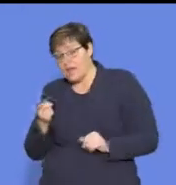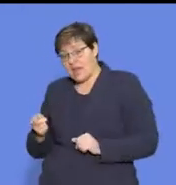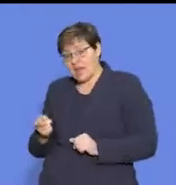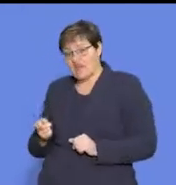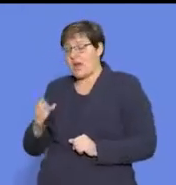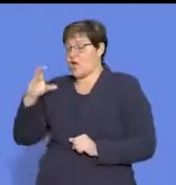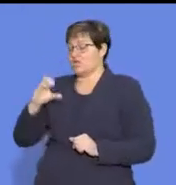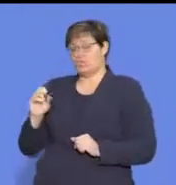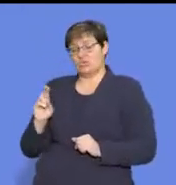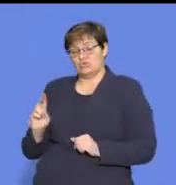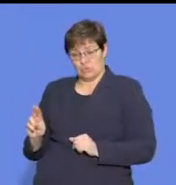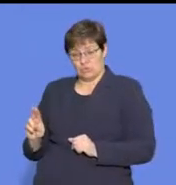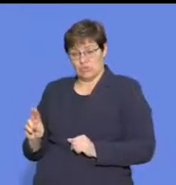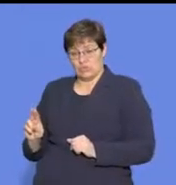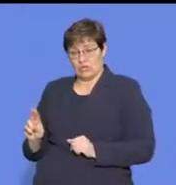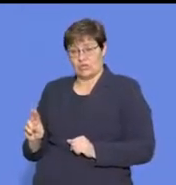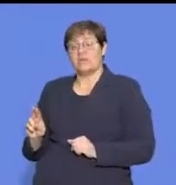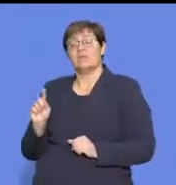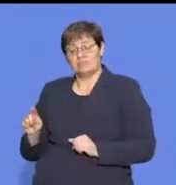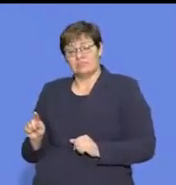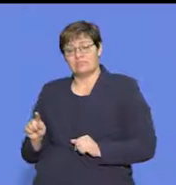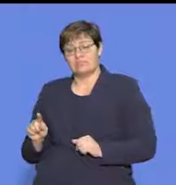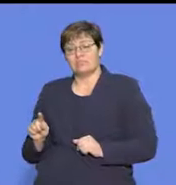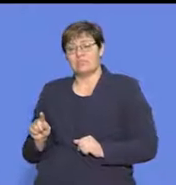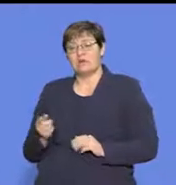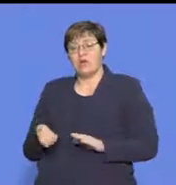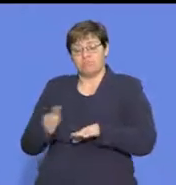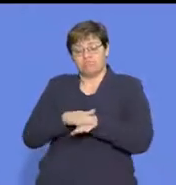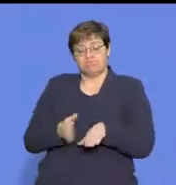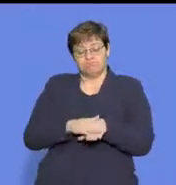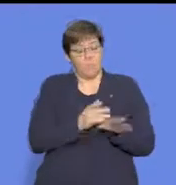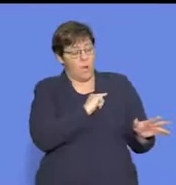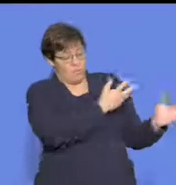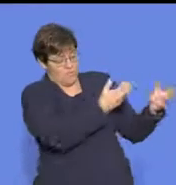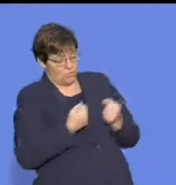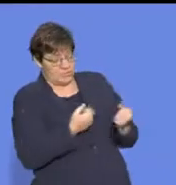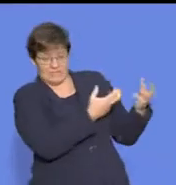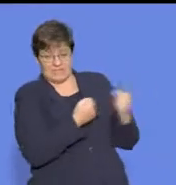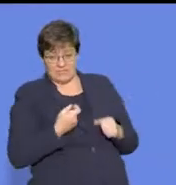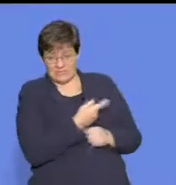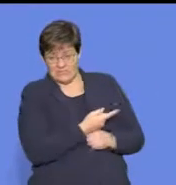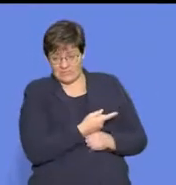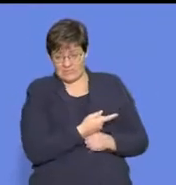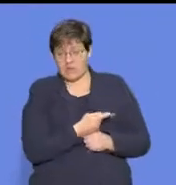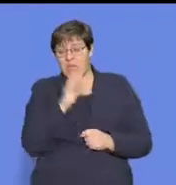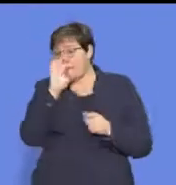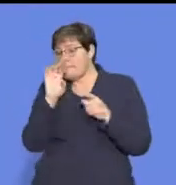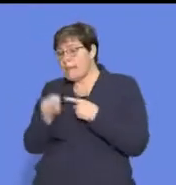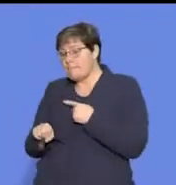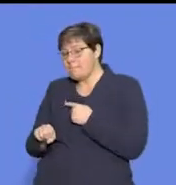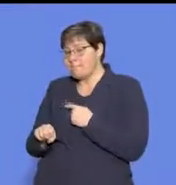half cell, the copper ions are the oxidizing agent. And